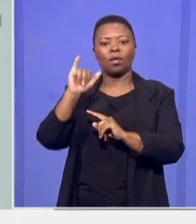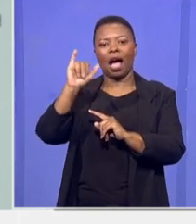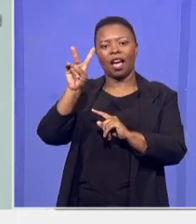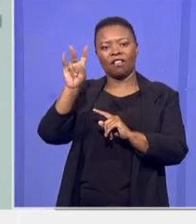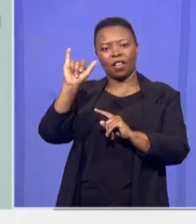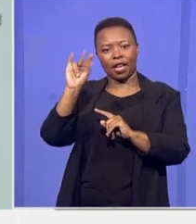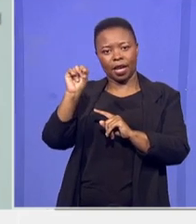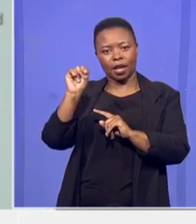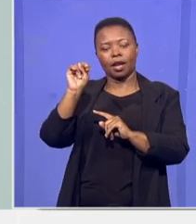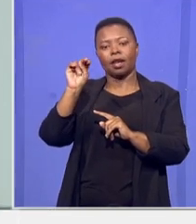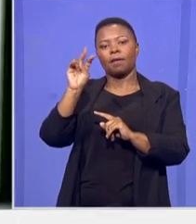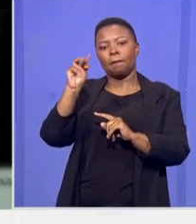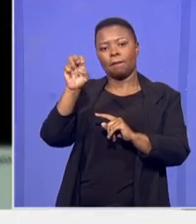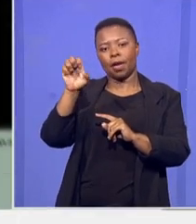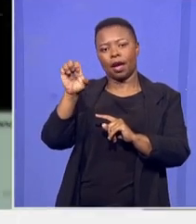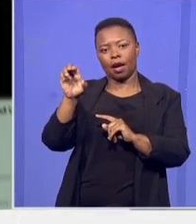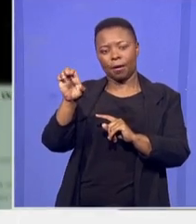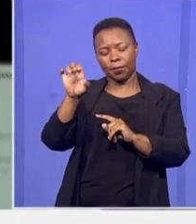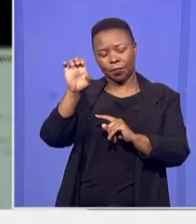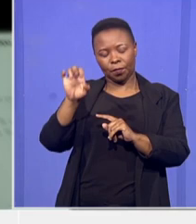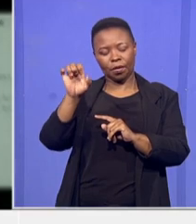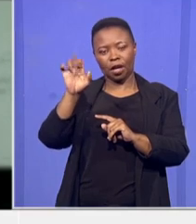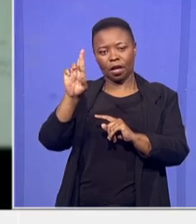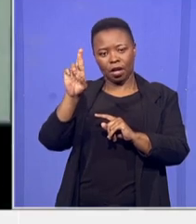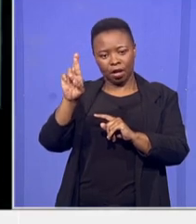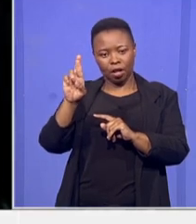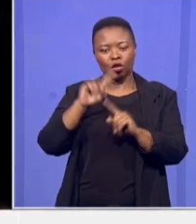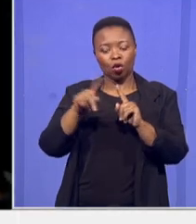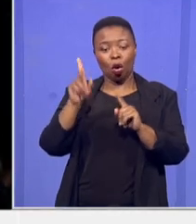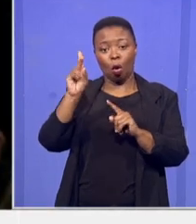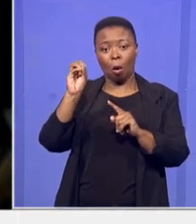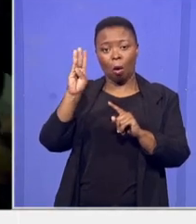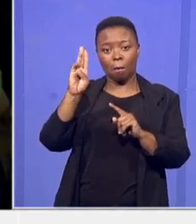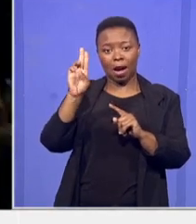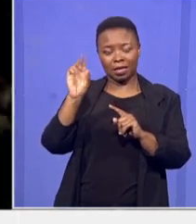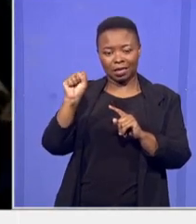But I'm going to bring in Mr. Kobus here.